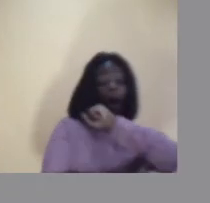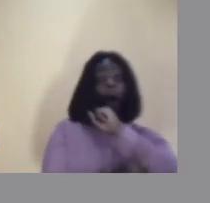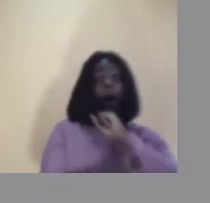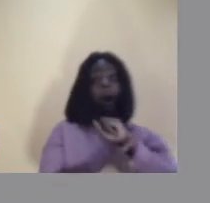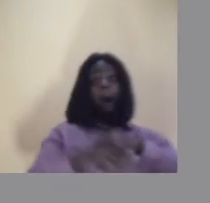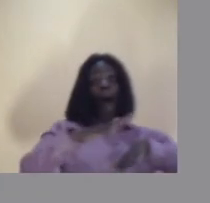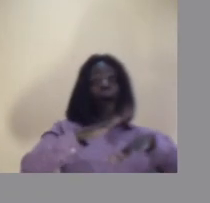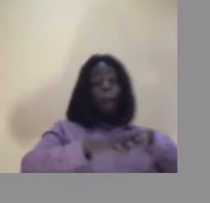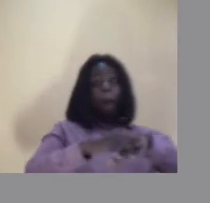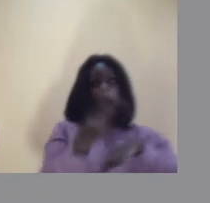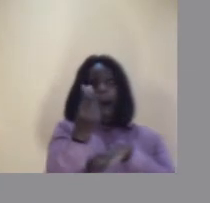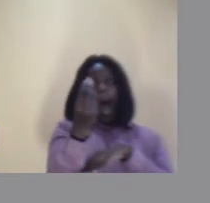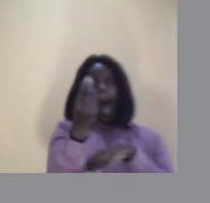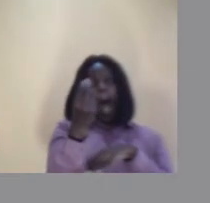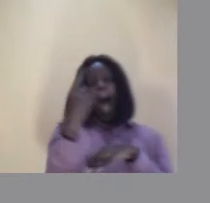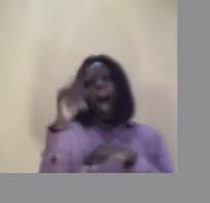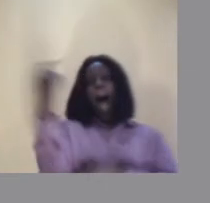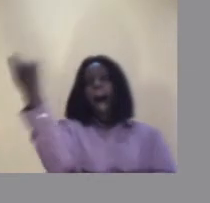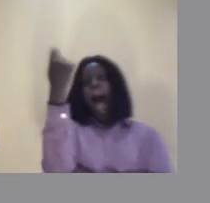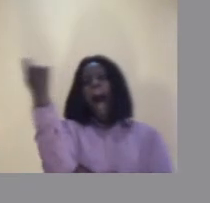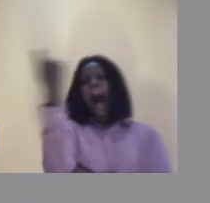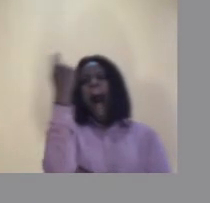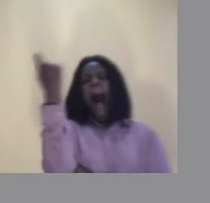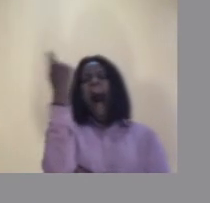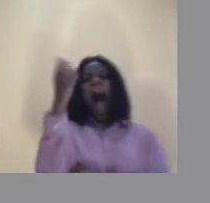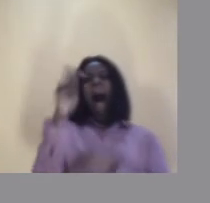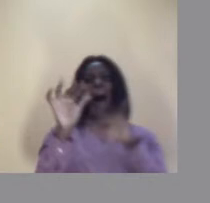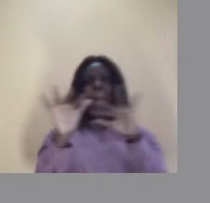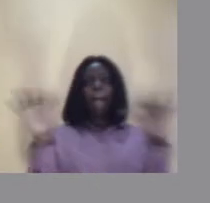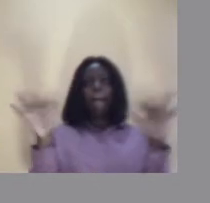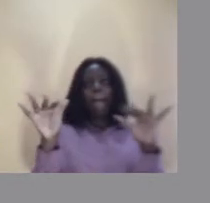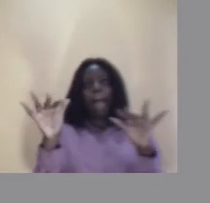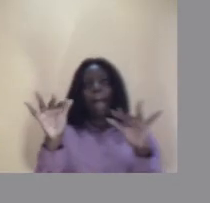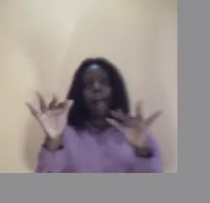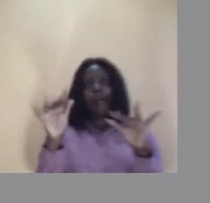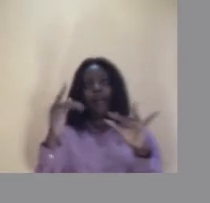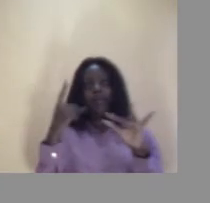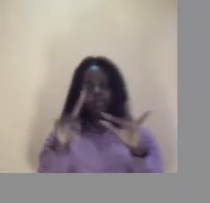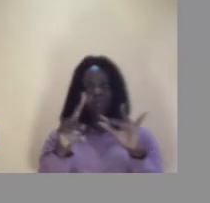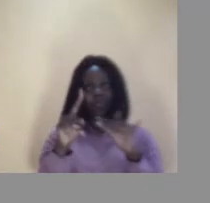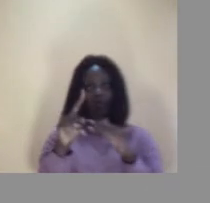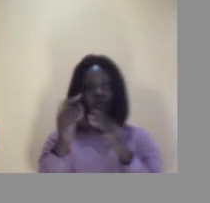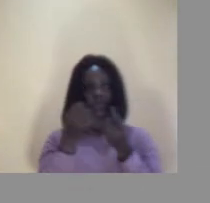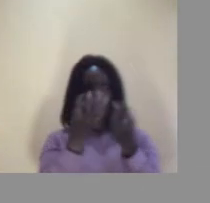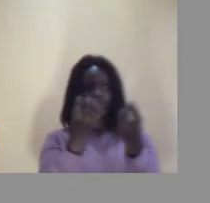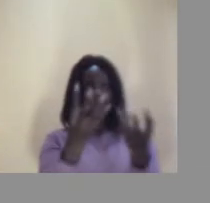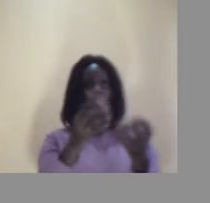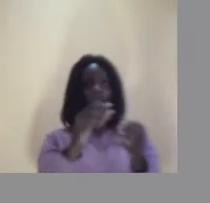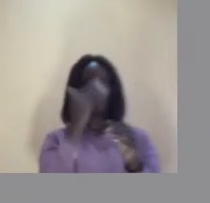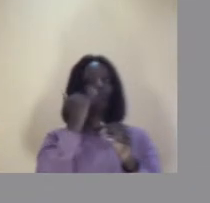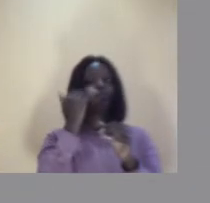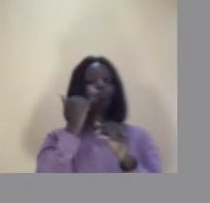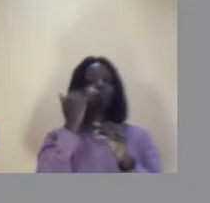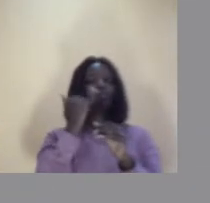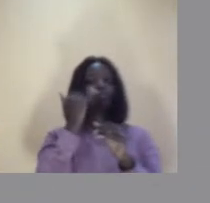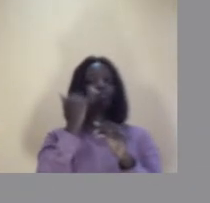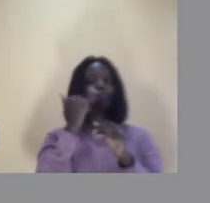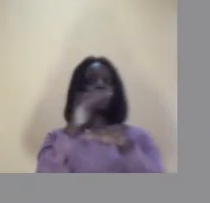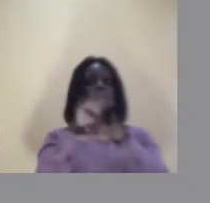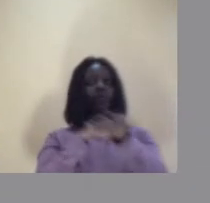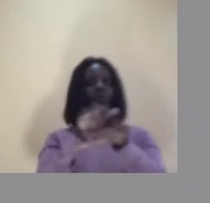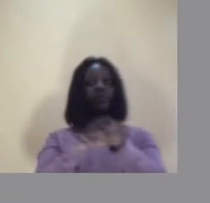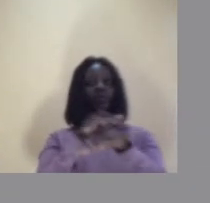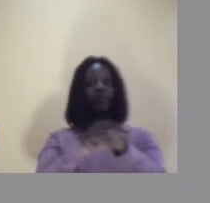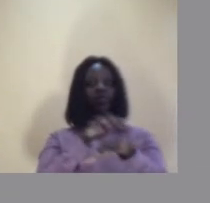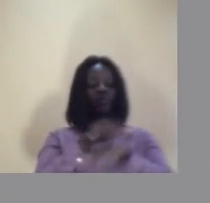of the rural population has been devoted to the relief of white farmers in South Africa than any other